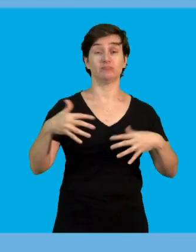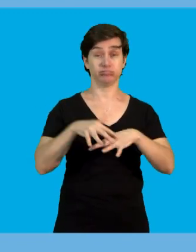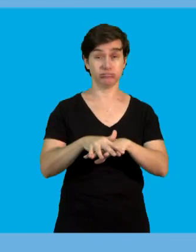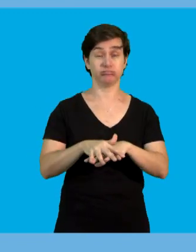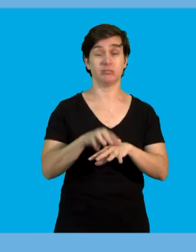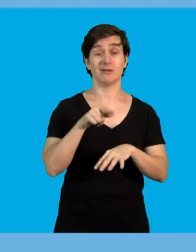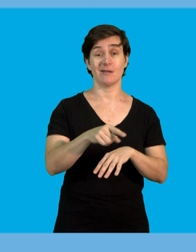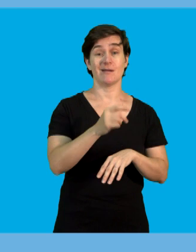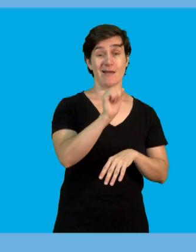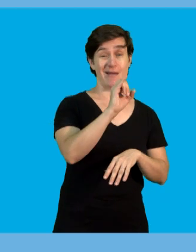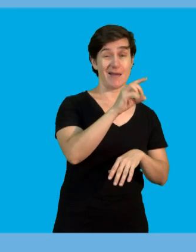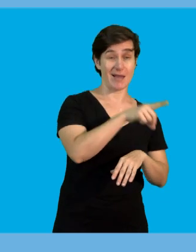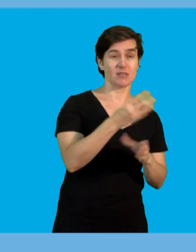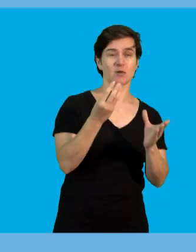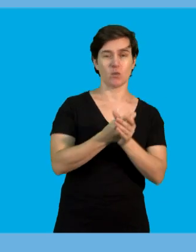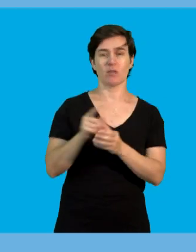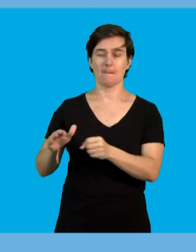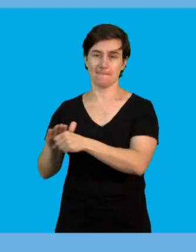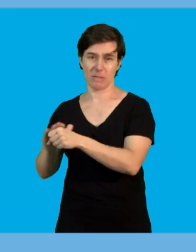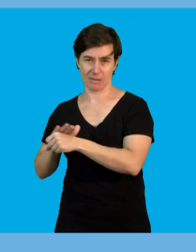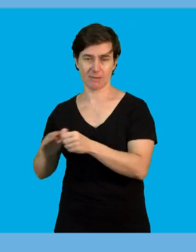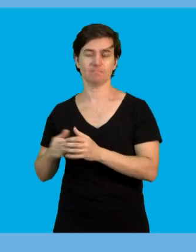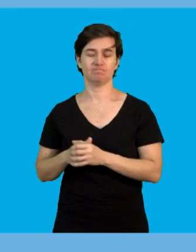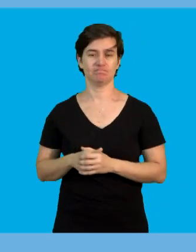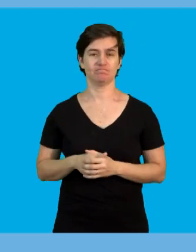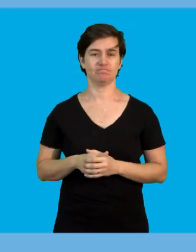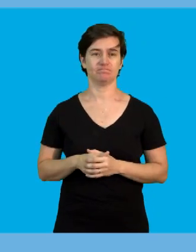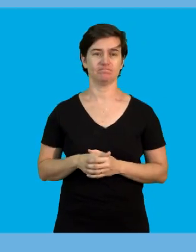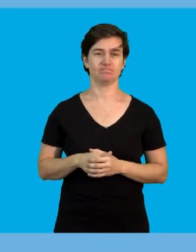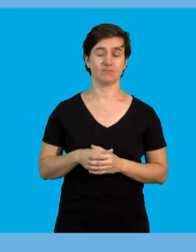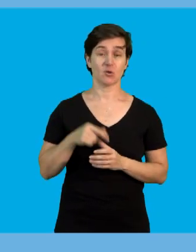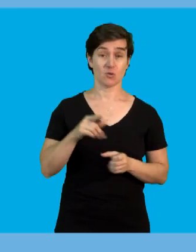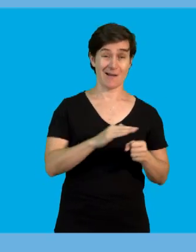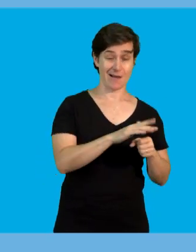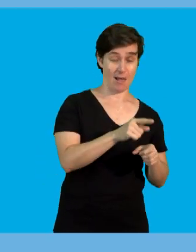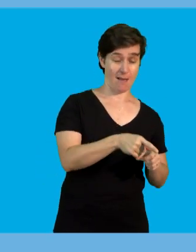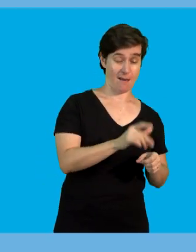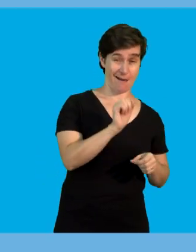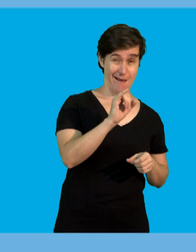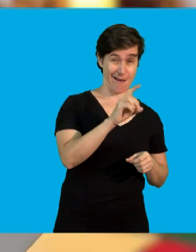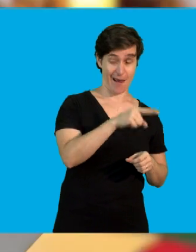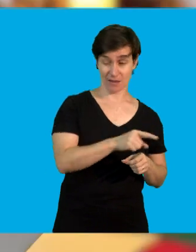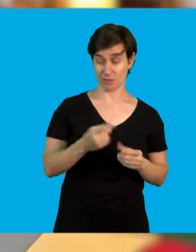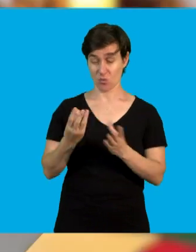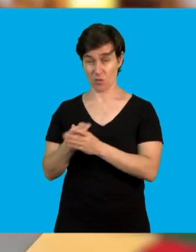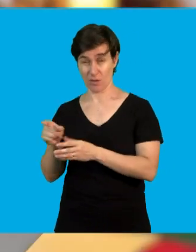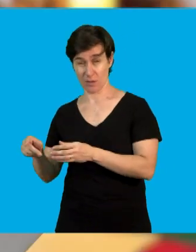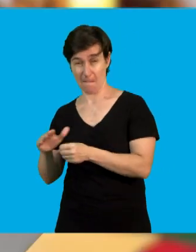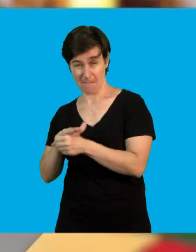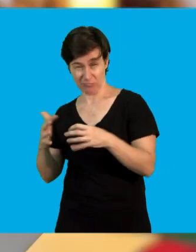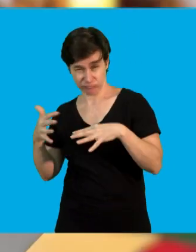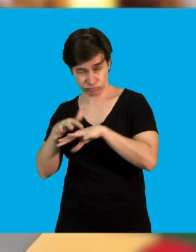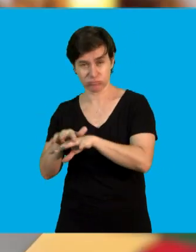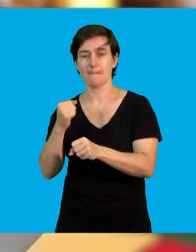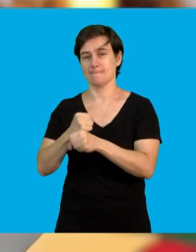an acid and a base. So the salts, they can be produced whenever an acid reacts with a base. Remember again that